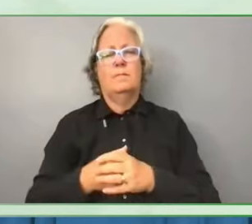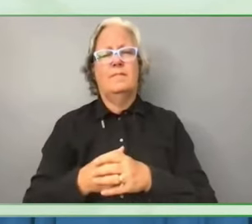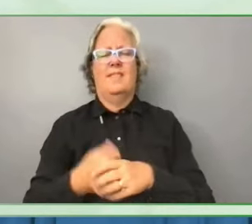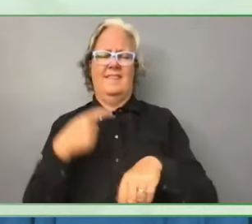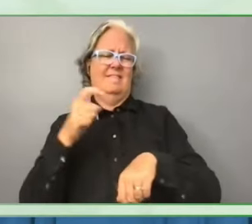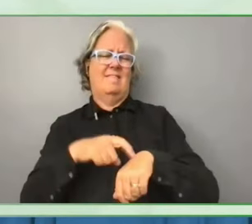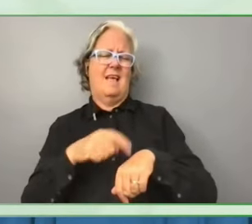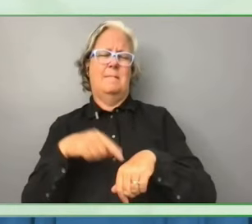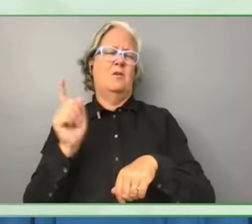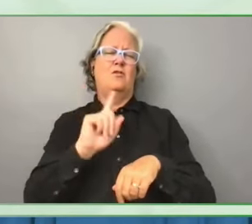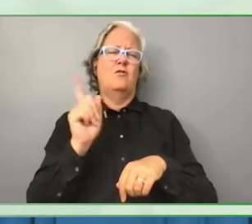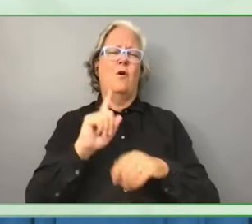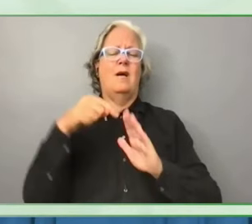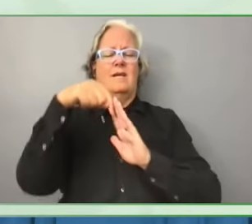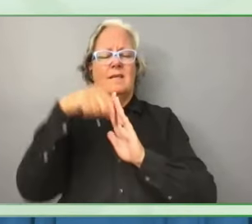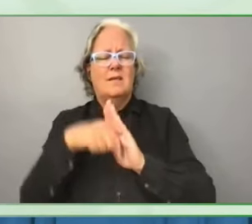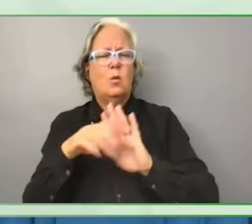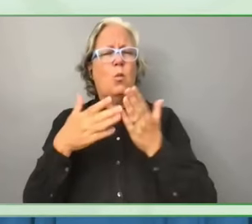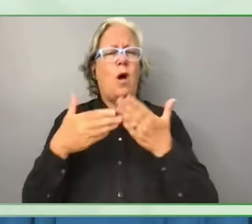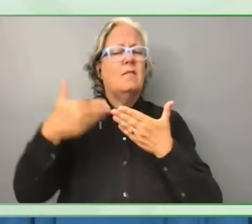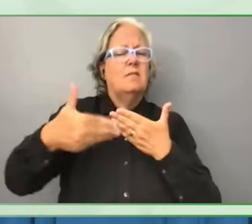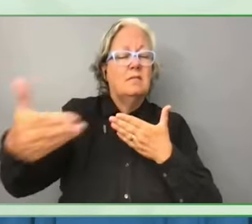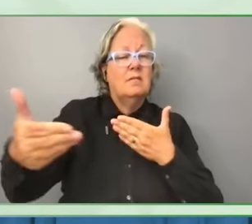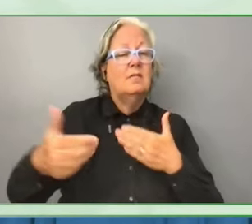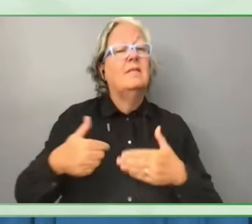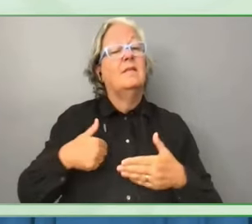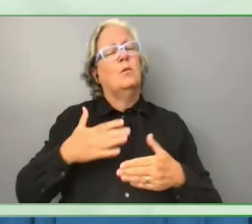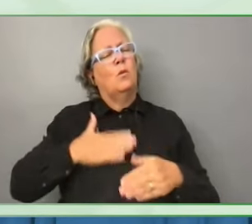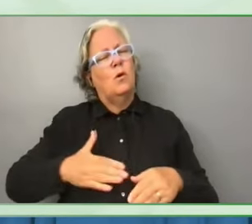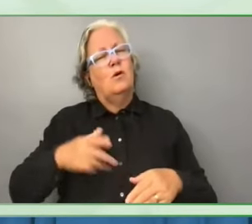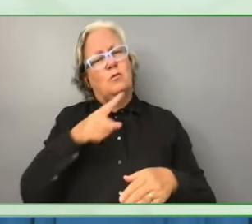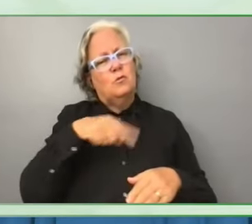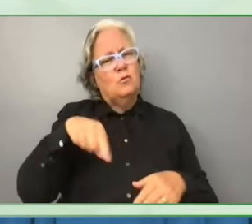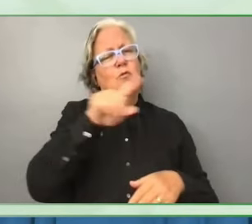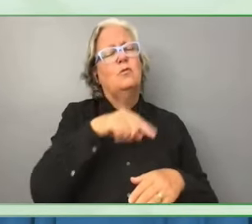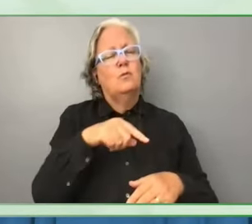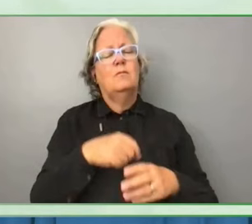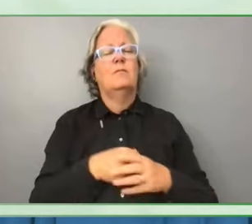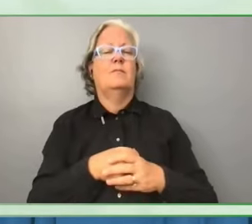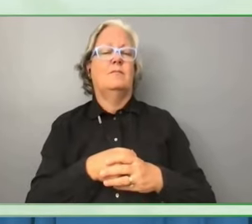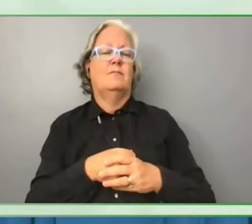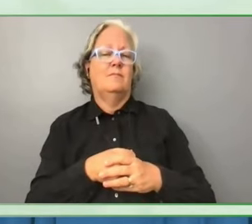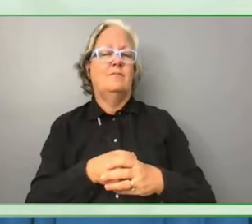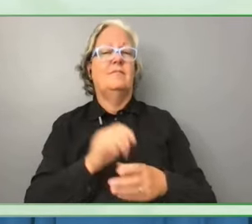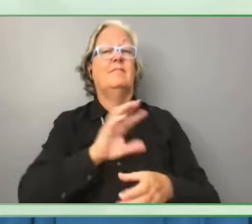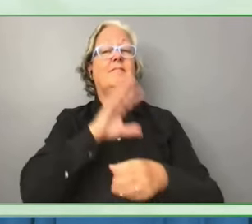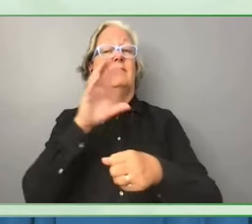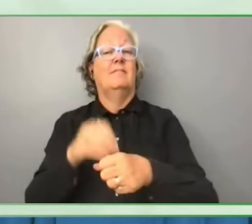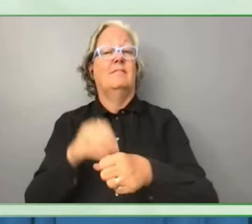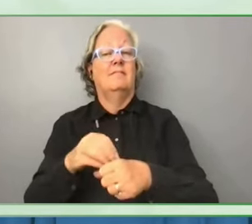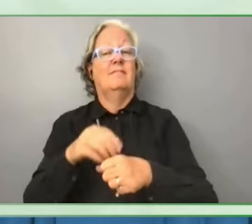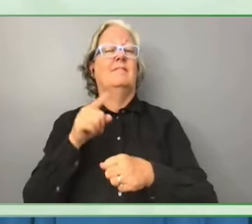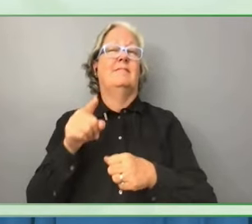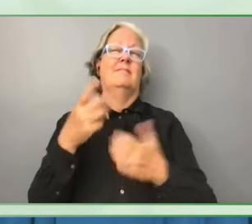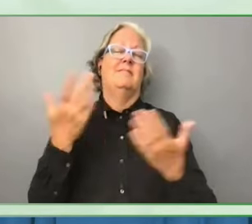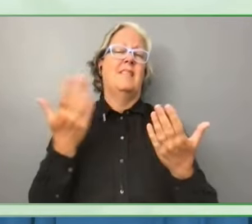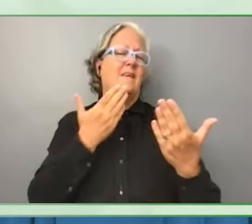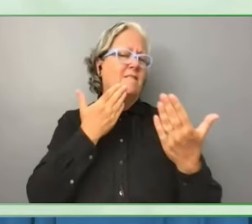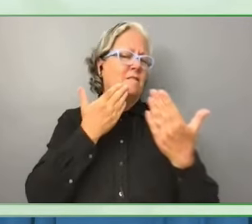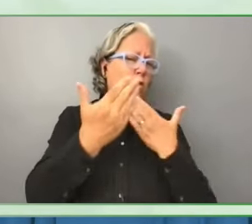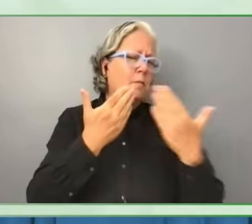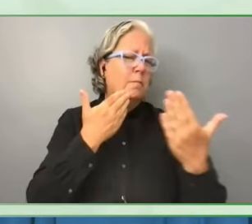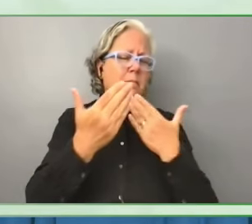next steps, but I want to invite you to the Impact Transfer Forum pitches. which will